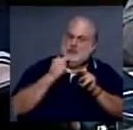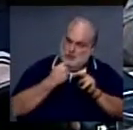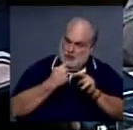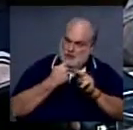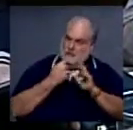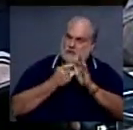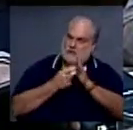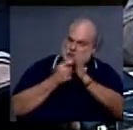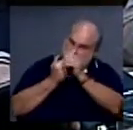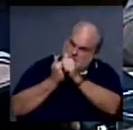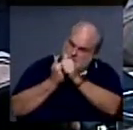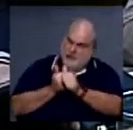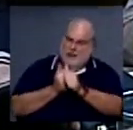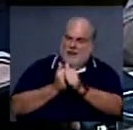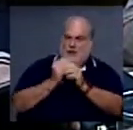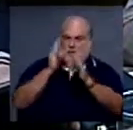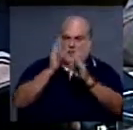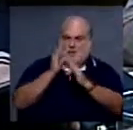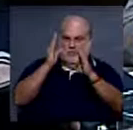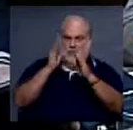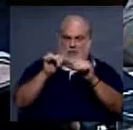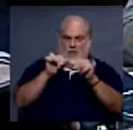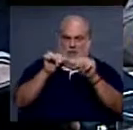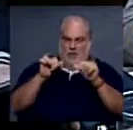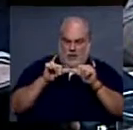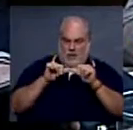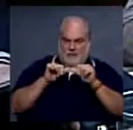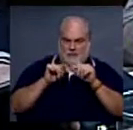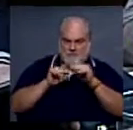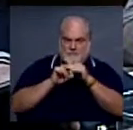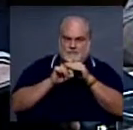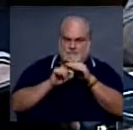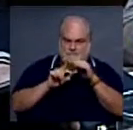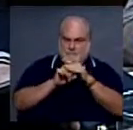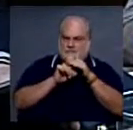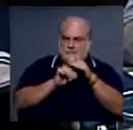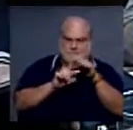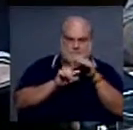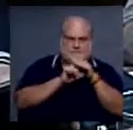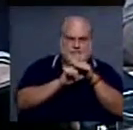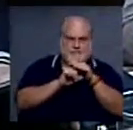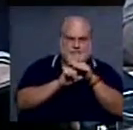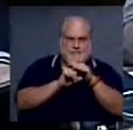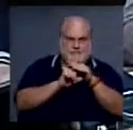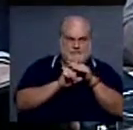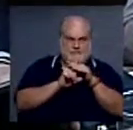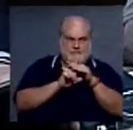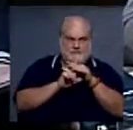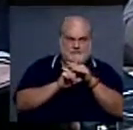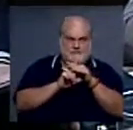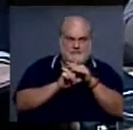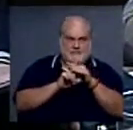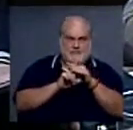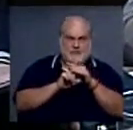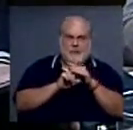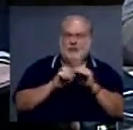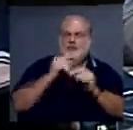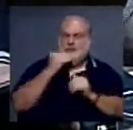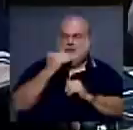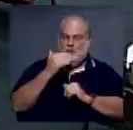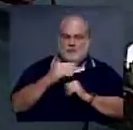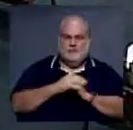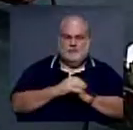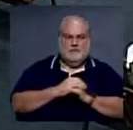some of these trouble areas and that we're popping up. And I know sometimes it's related to gangs, but if you can schedule the chief, that would be wonderful. Thank